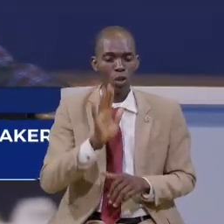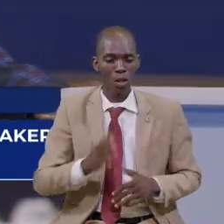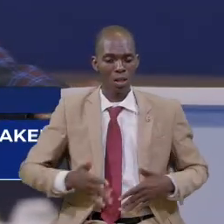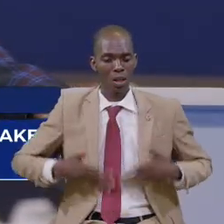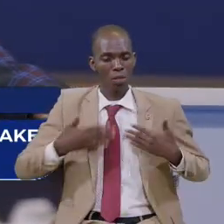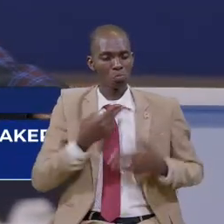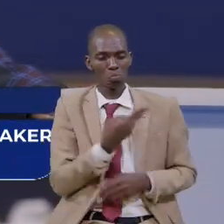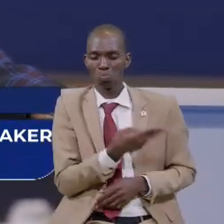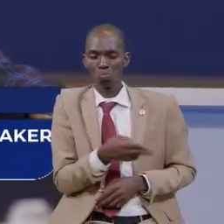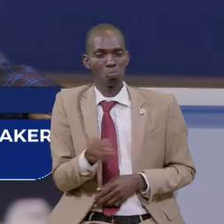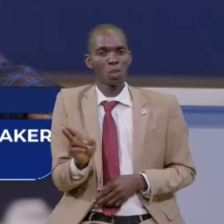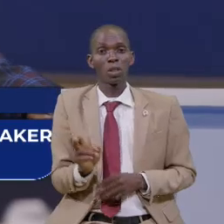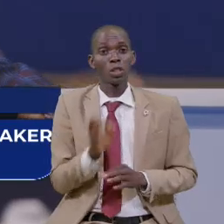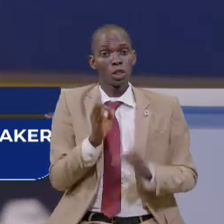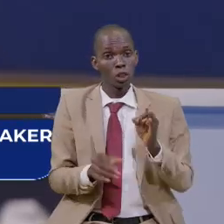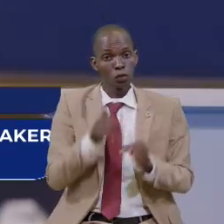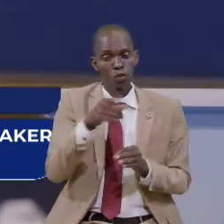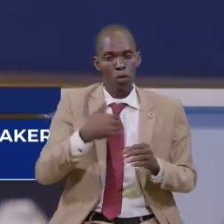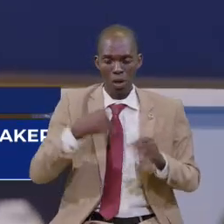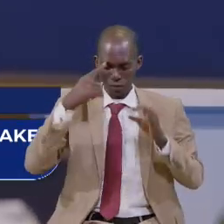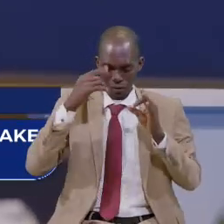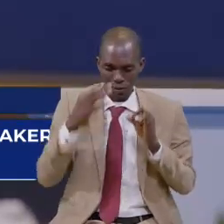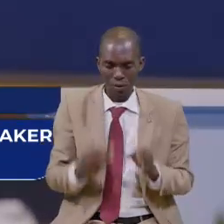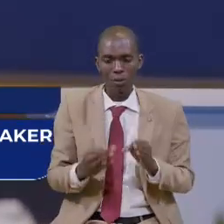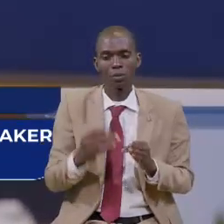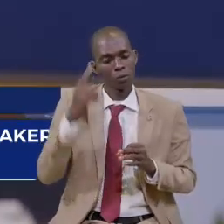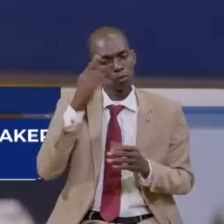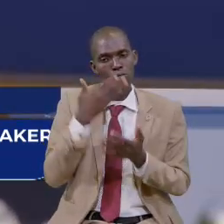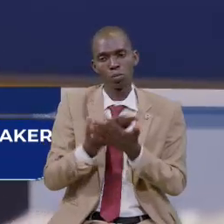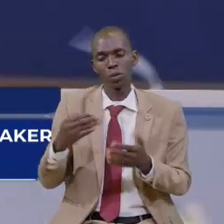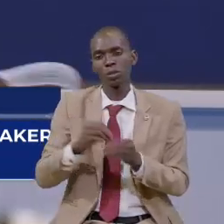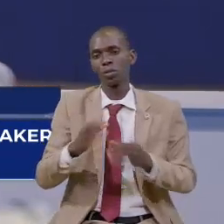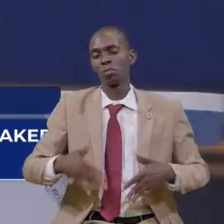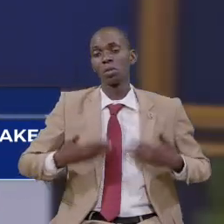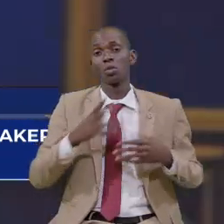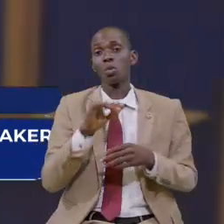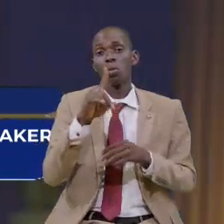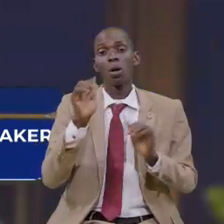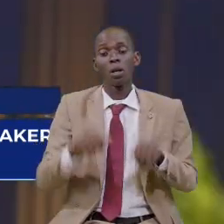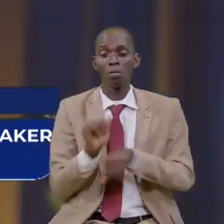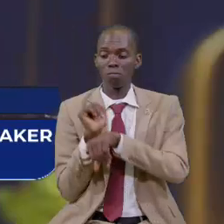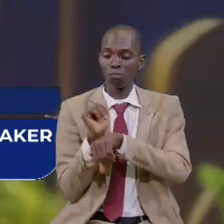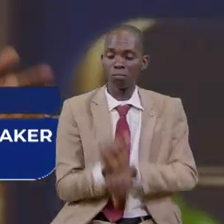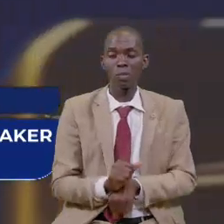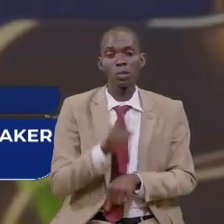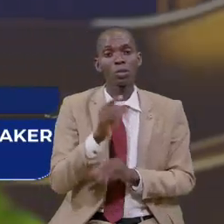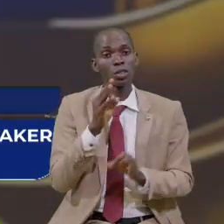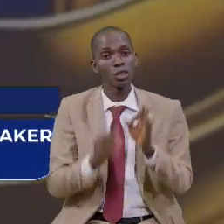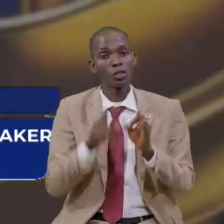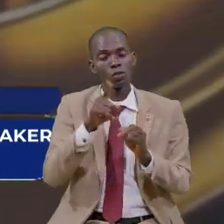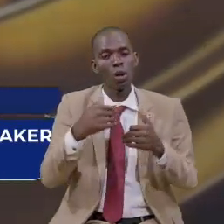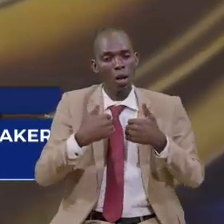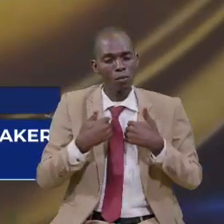a purpose in your heart. Nobody can silence you if you have a purpose in your heart. And you